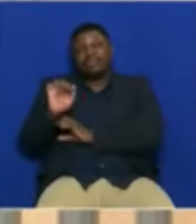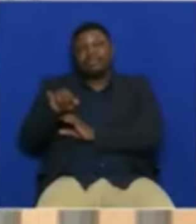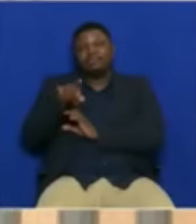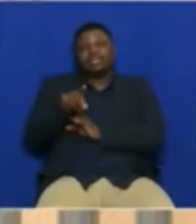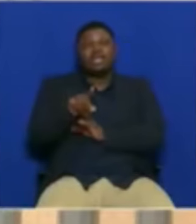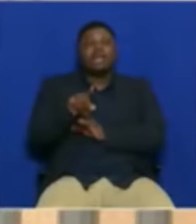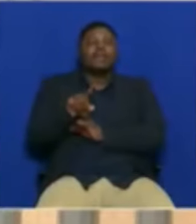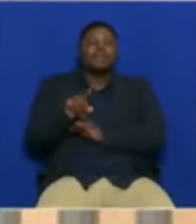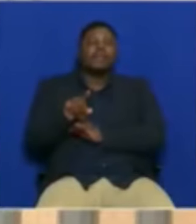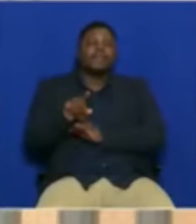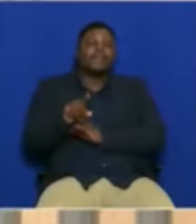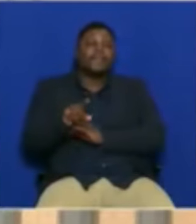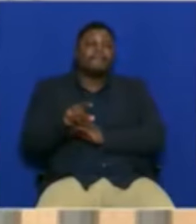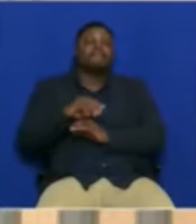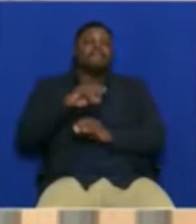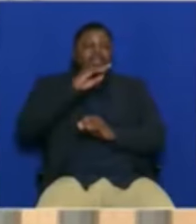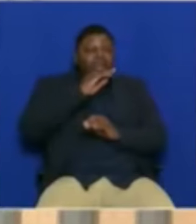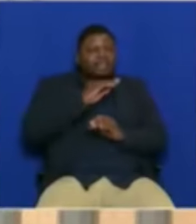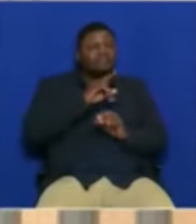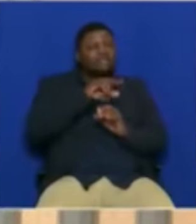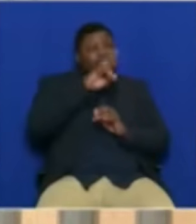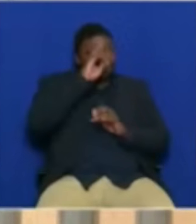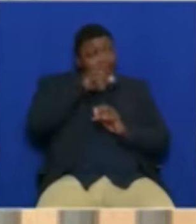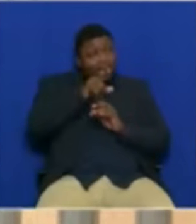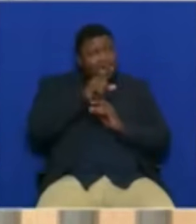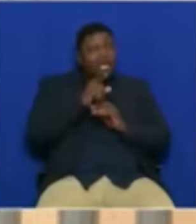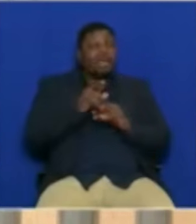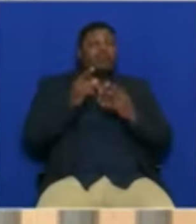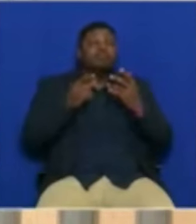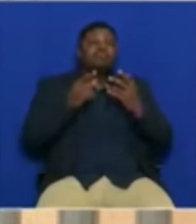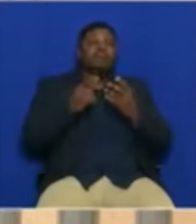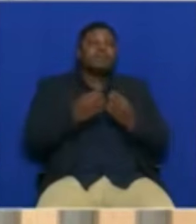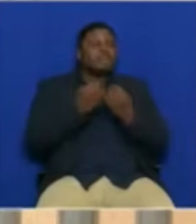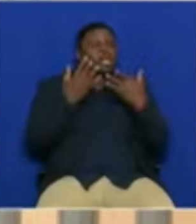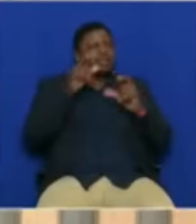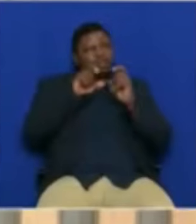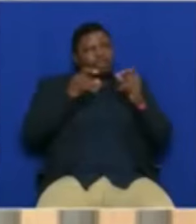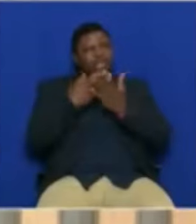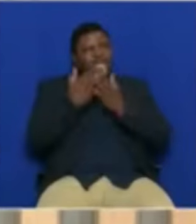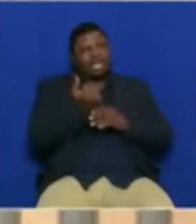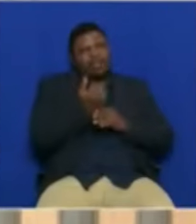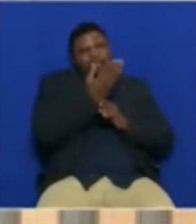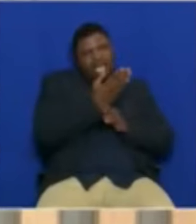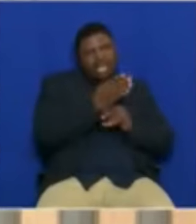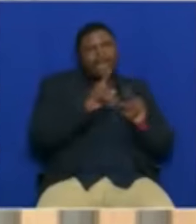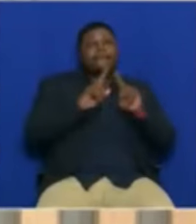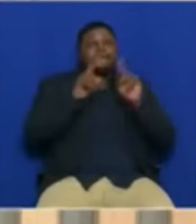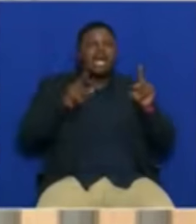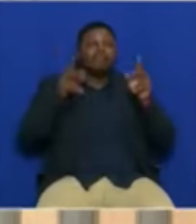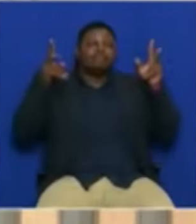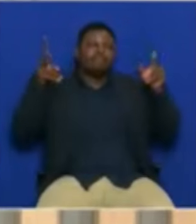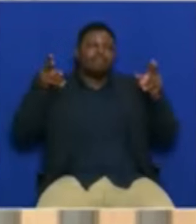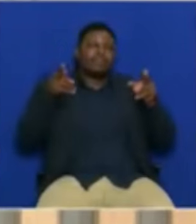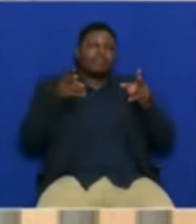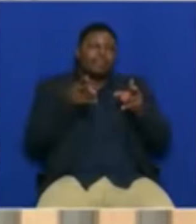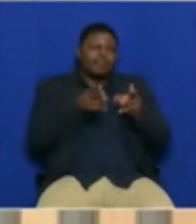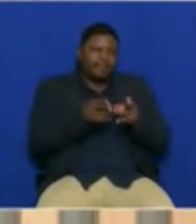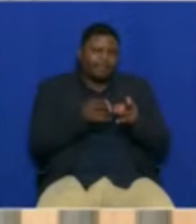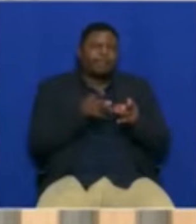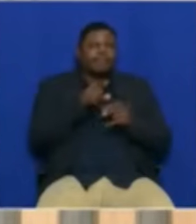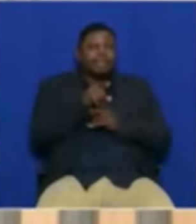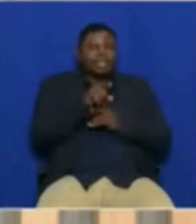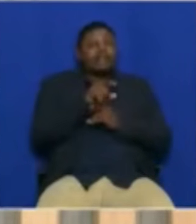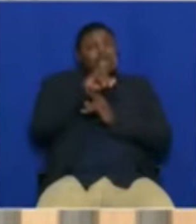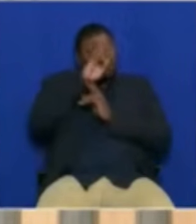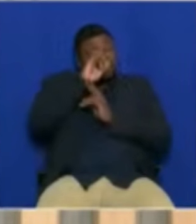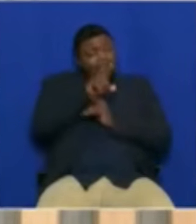don't comply. It excludes those, some are long listed and some are not long listed. Then